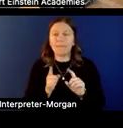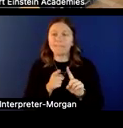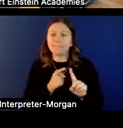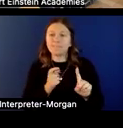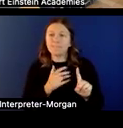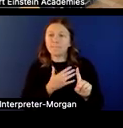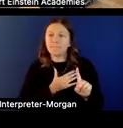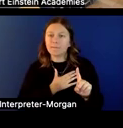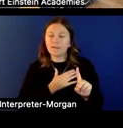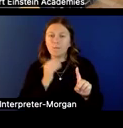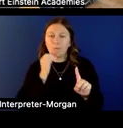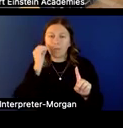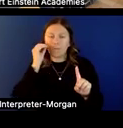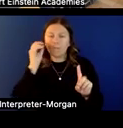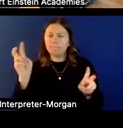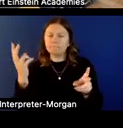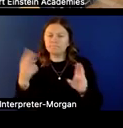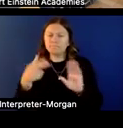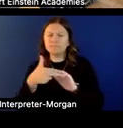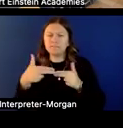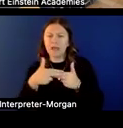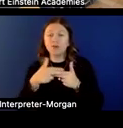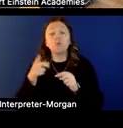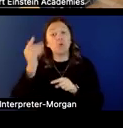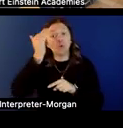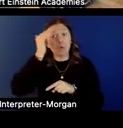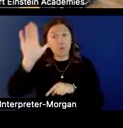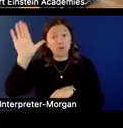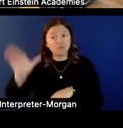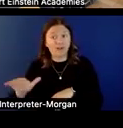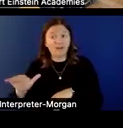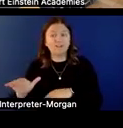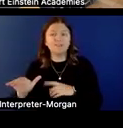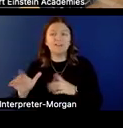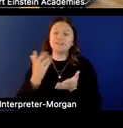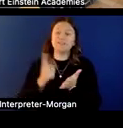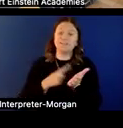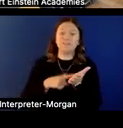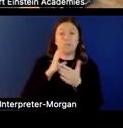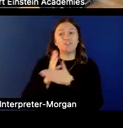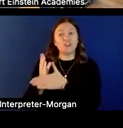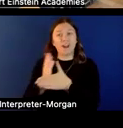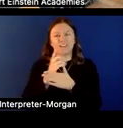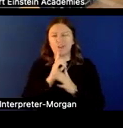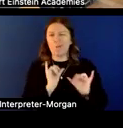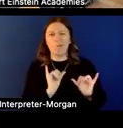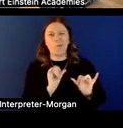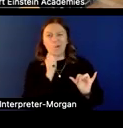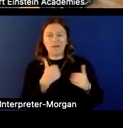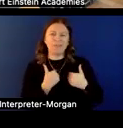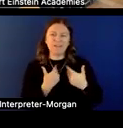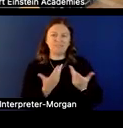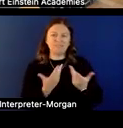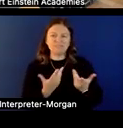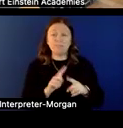your child, but also you know yourself as a student. So some things that I'm going to share tonight is like, oh, that's not me, but it might be